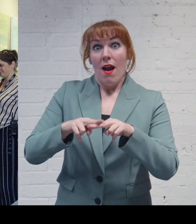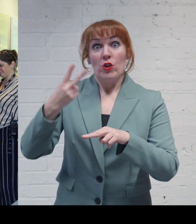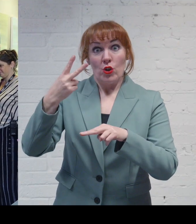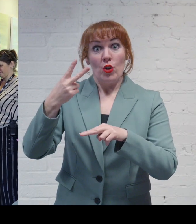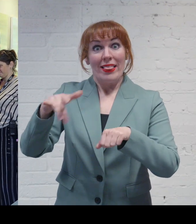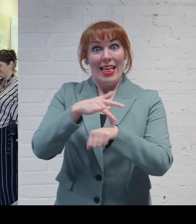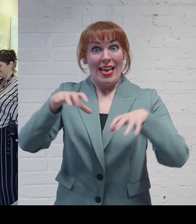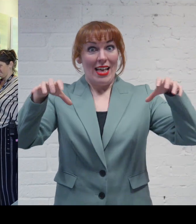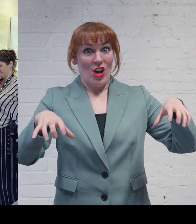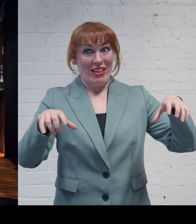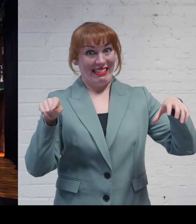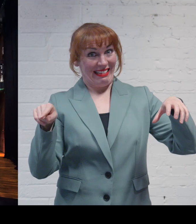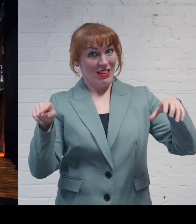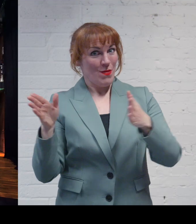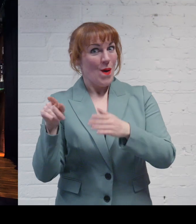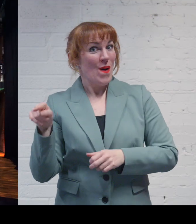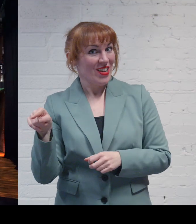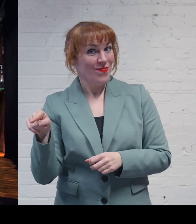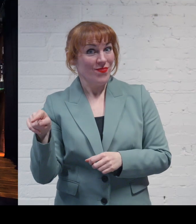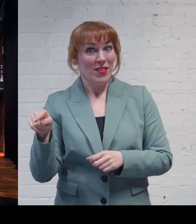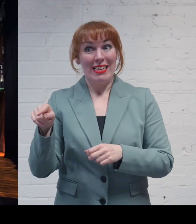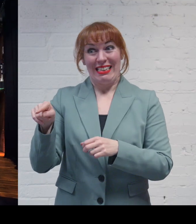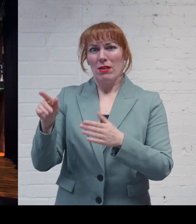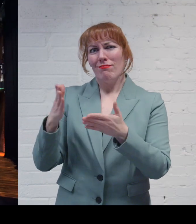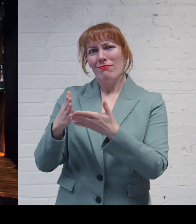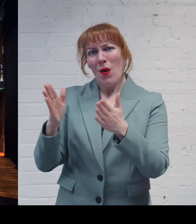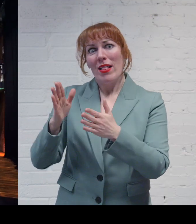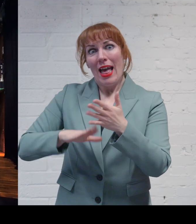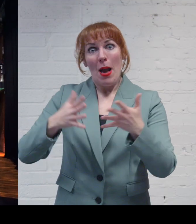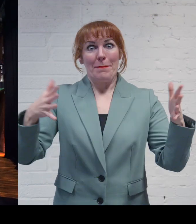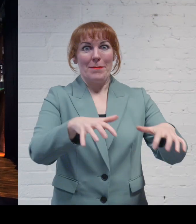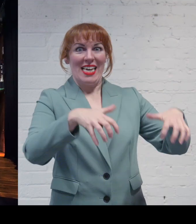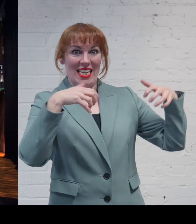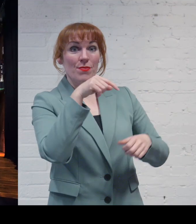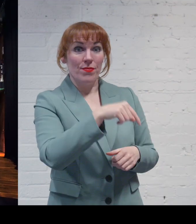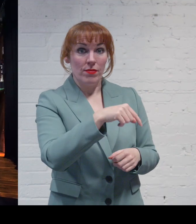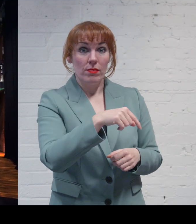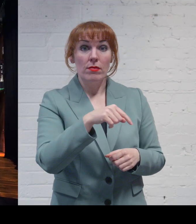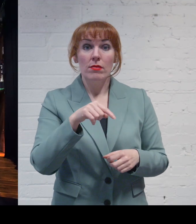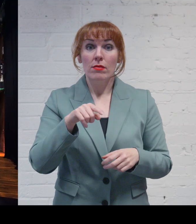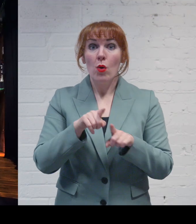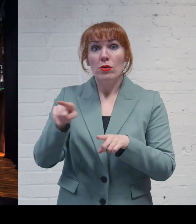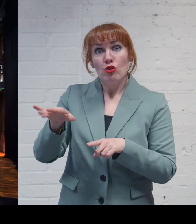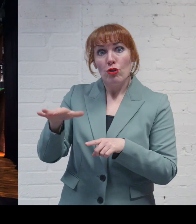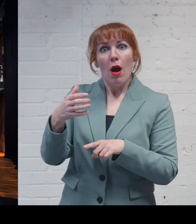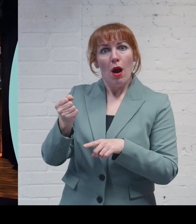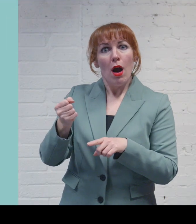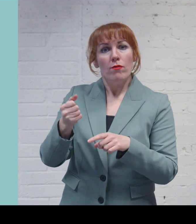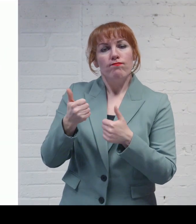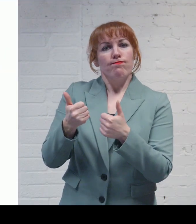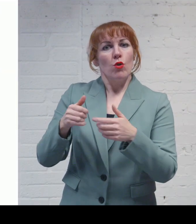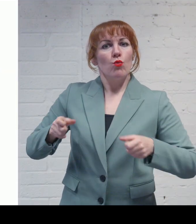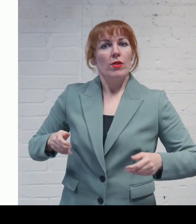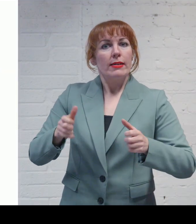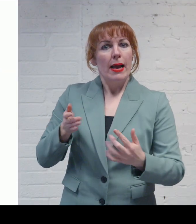in the Lyric. It is smaller than the main auditorium. There are designated wheelchair spaces in the Norton